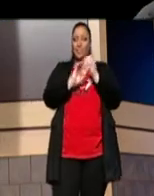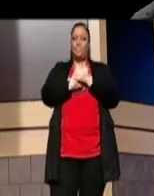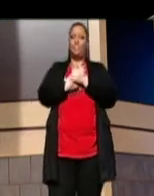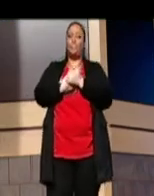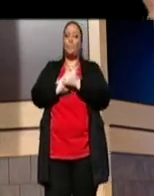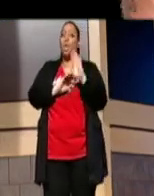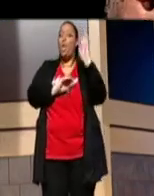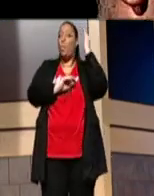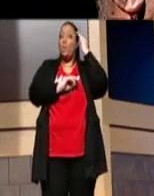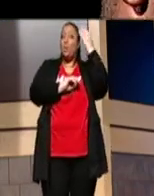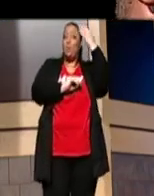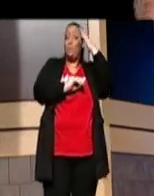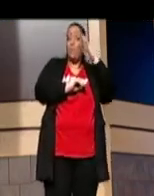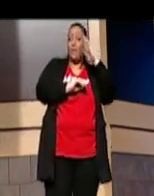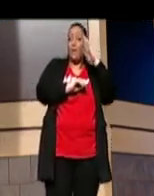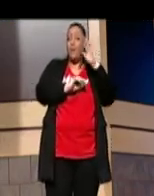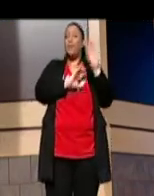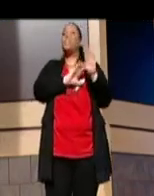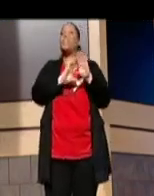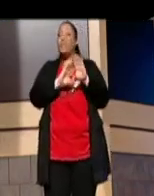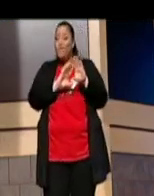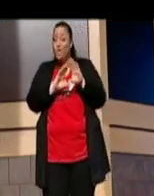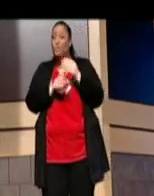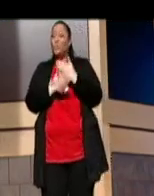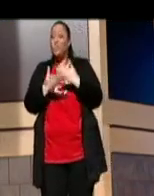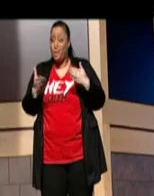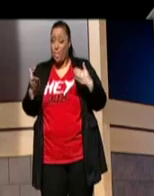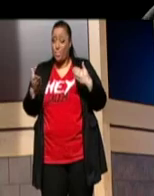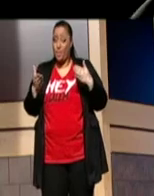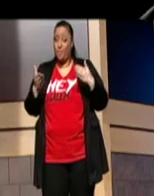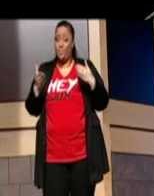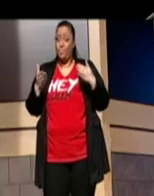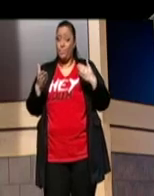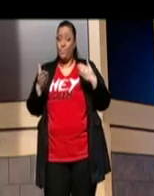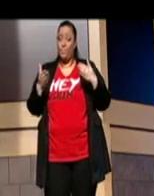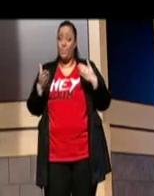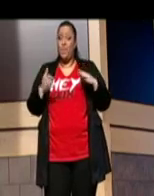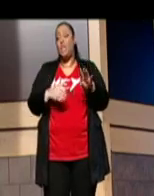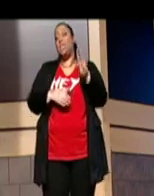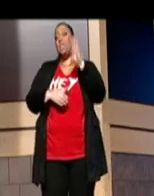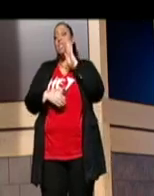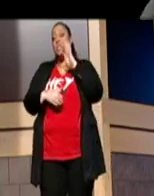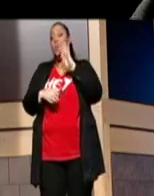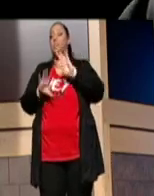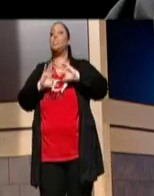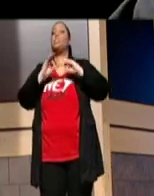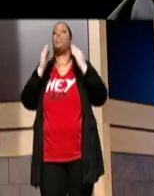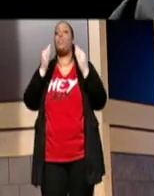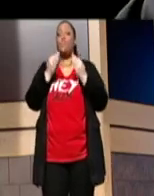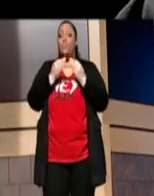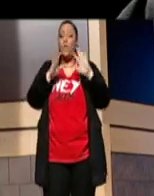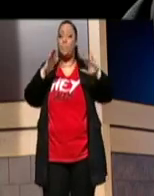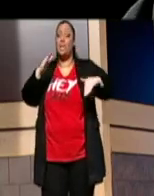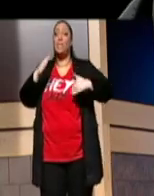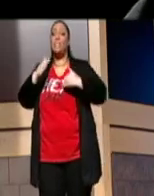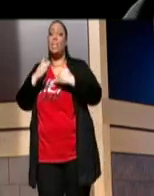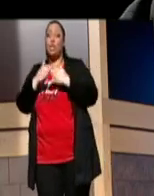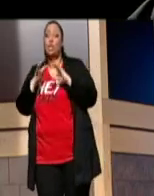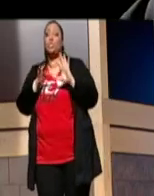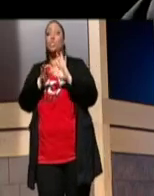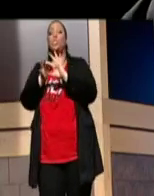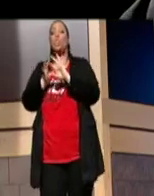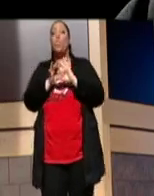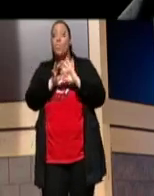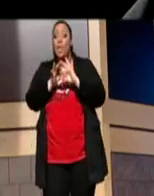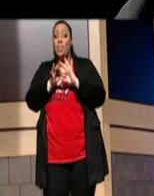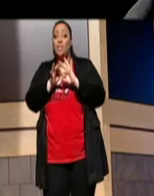Very good. We know that God is up to something. We know that he's saying something. He's saying get closer to your family. He's saying get closer to your relatives. Yes. He's saying